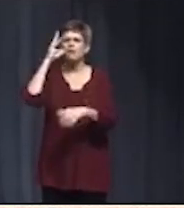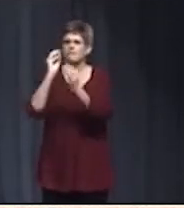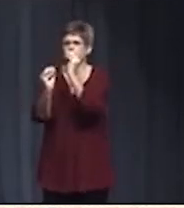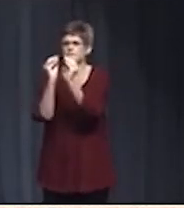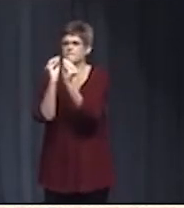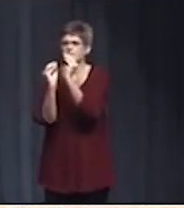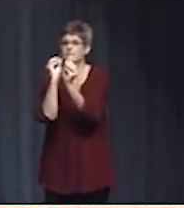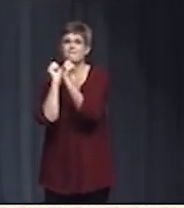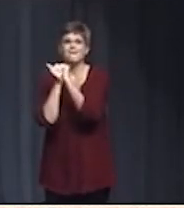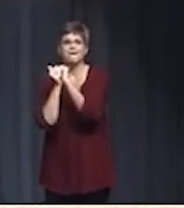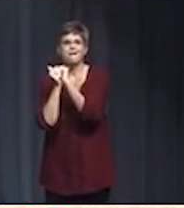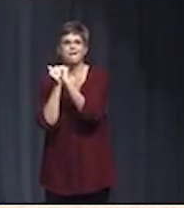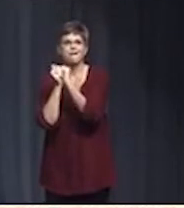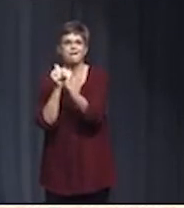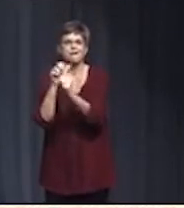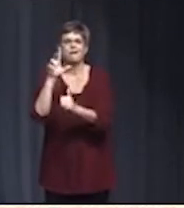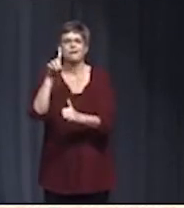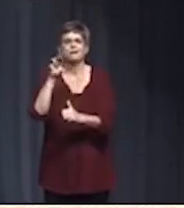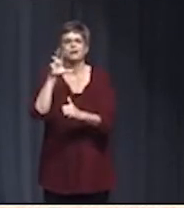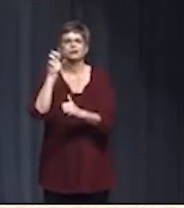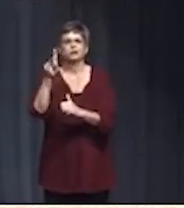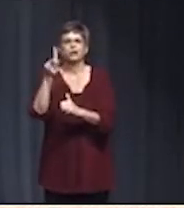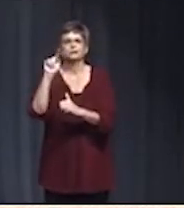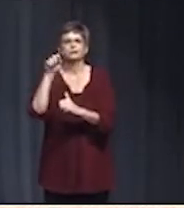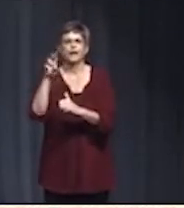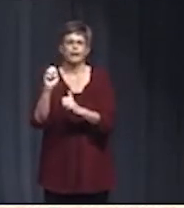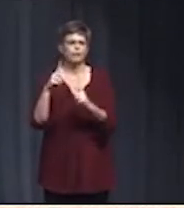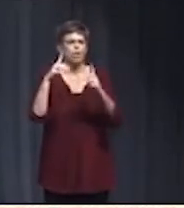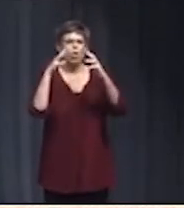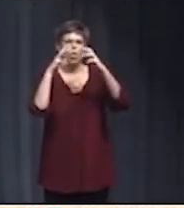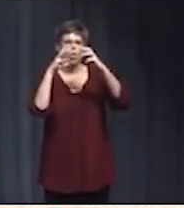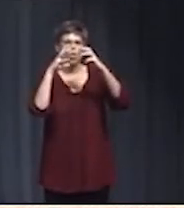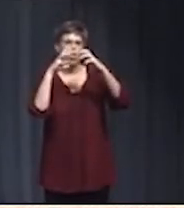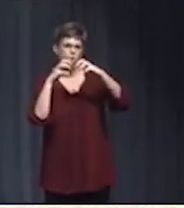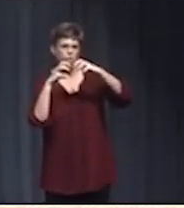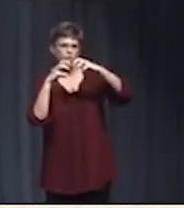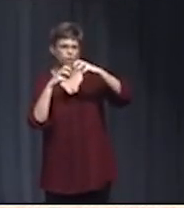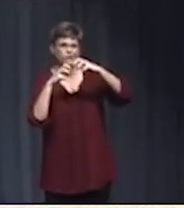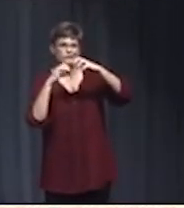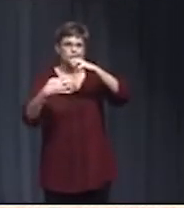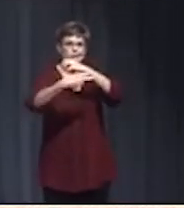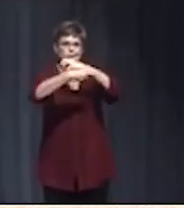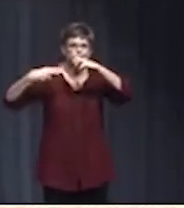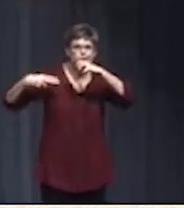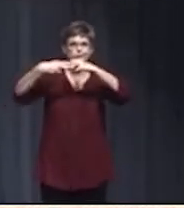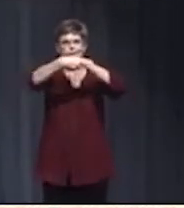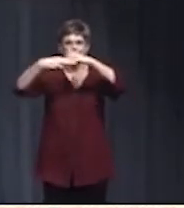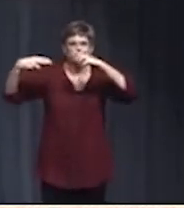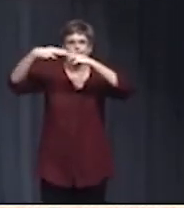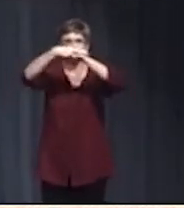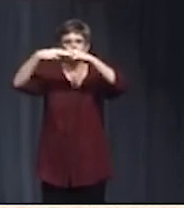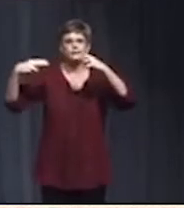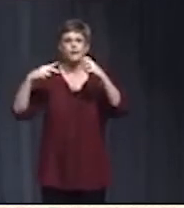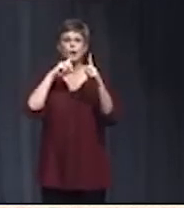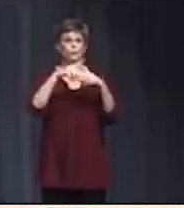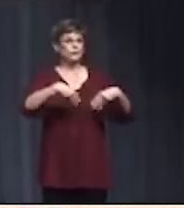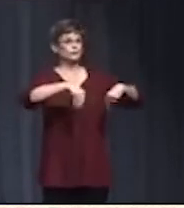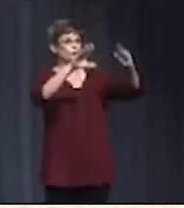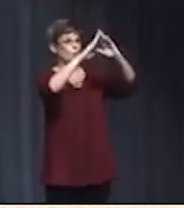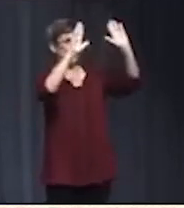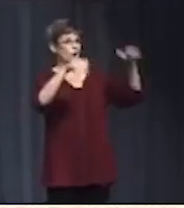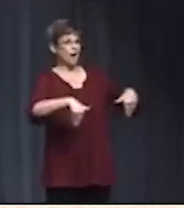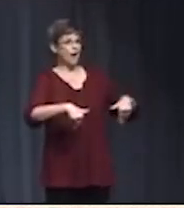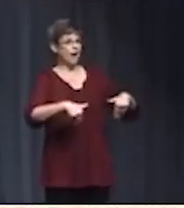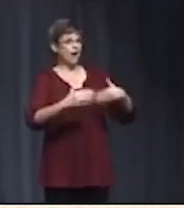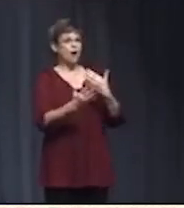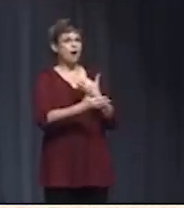kept putting more and more layers of duct tape on it. When they sold that house and moved, they almost didn't get the